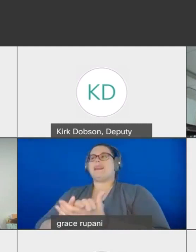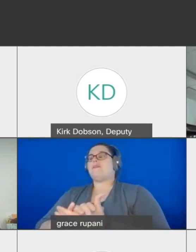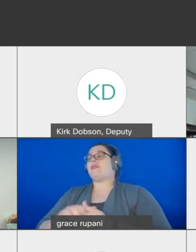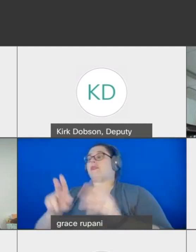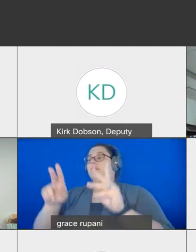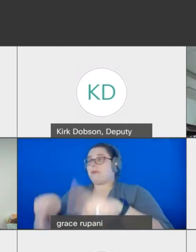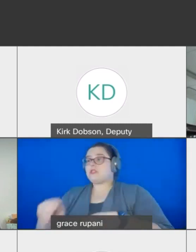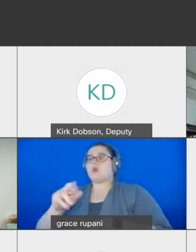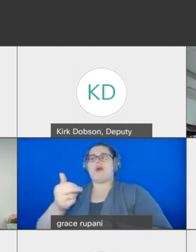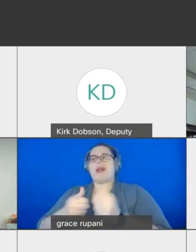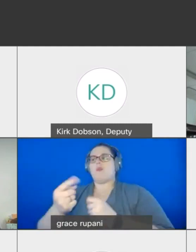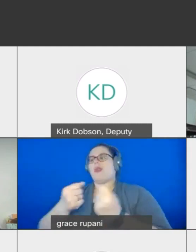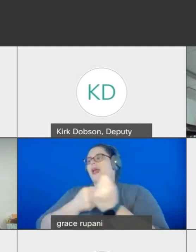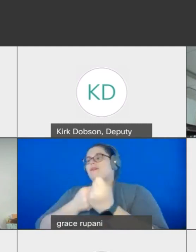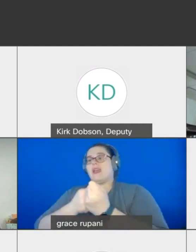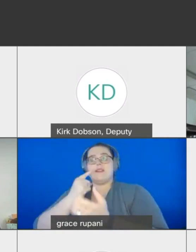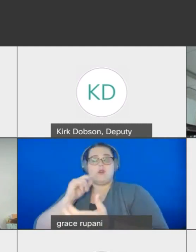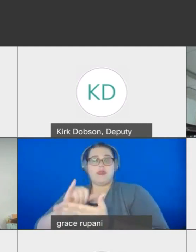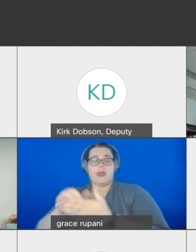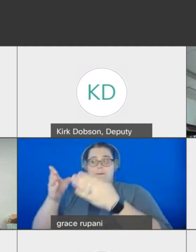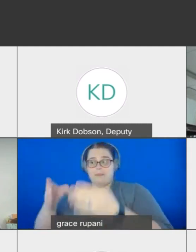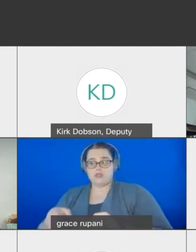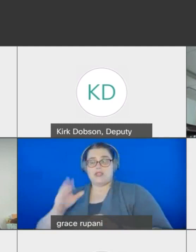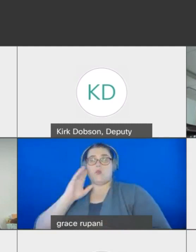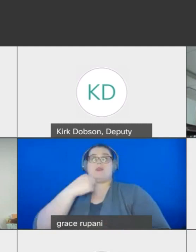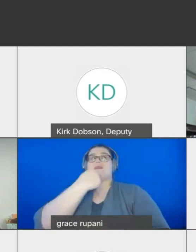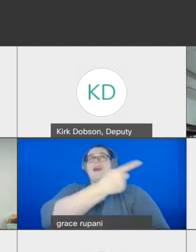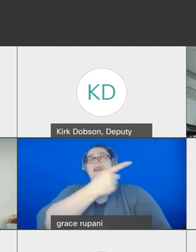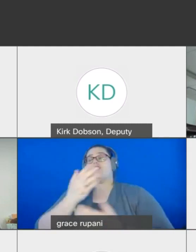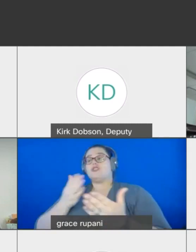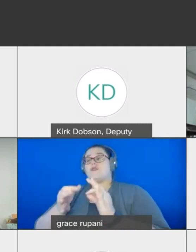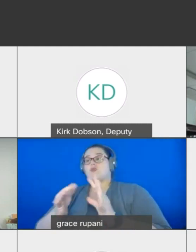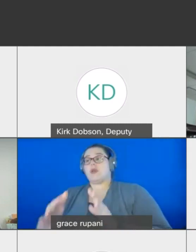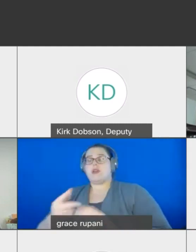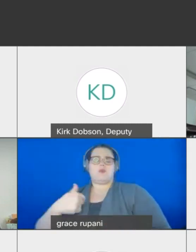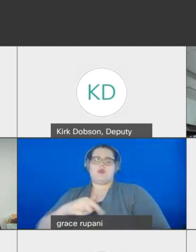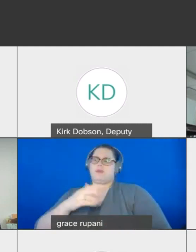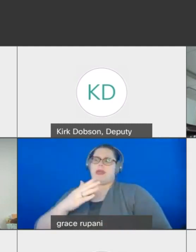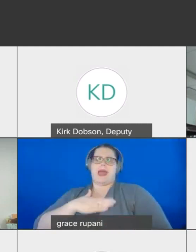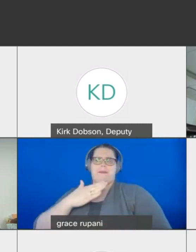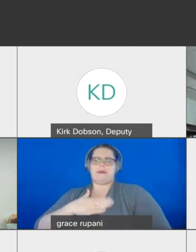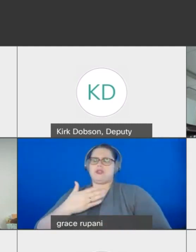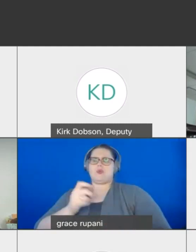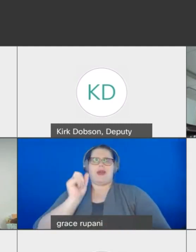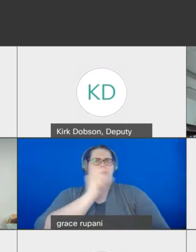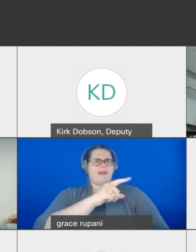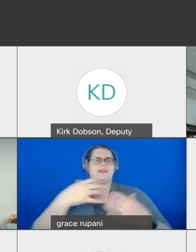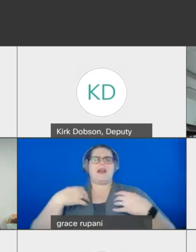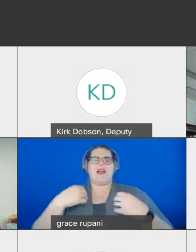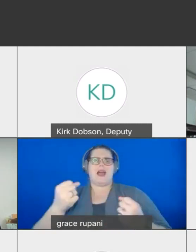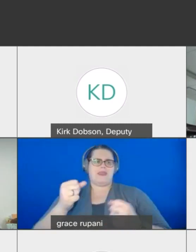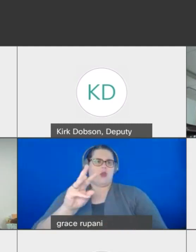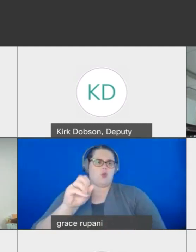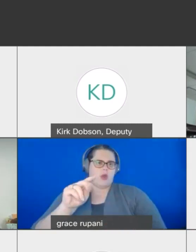person would share that with the service coordinator, we would be more than happy to have our health and wellness team assist